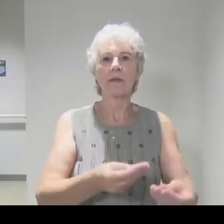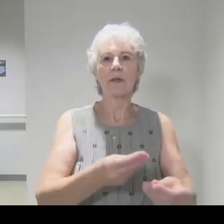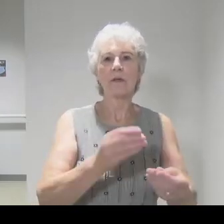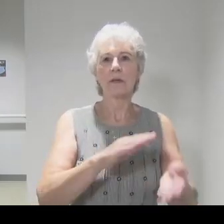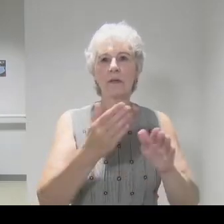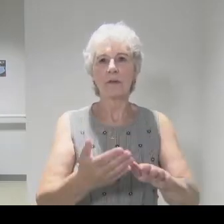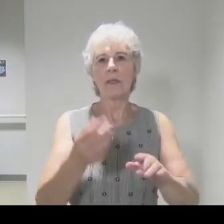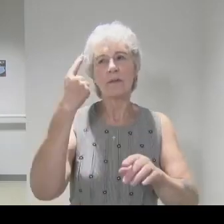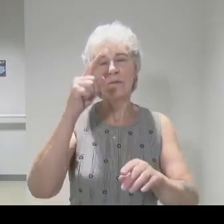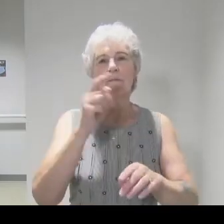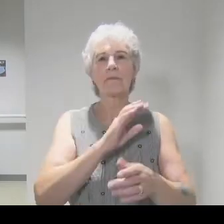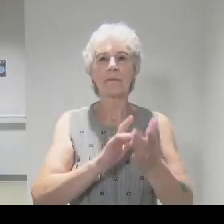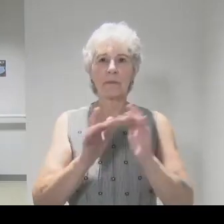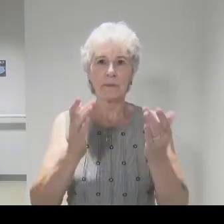Jesus.